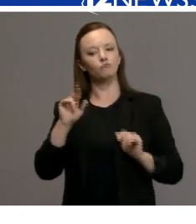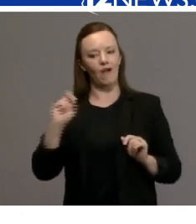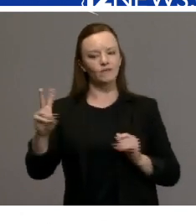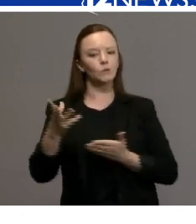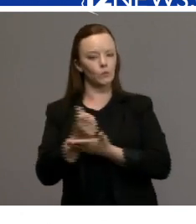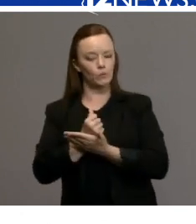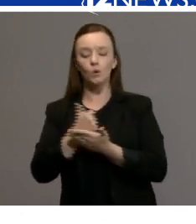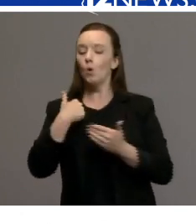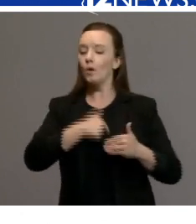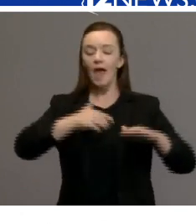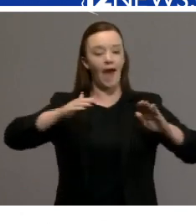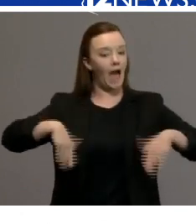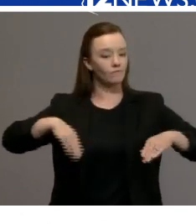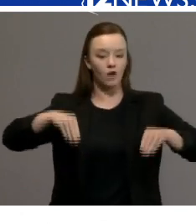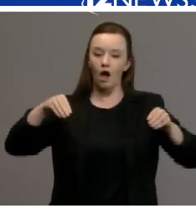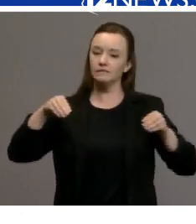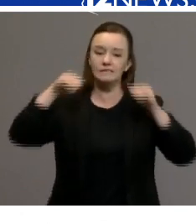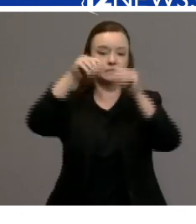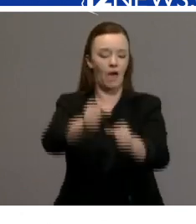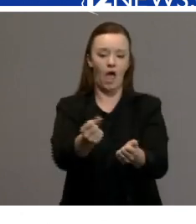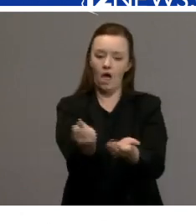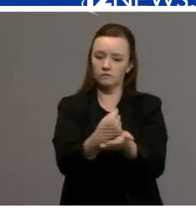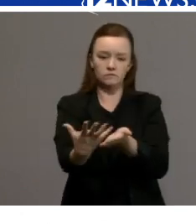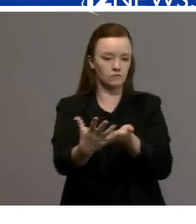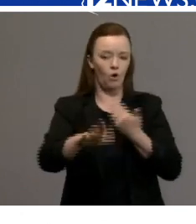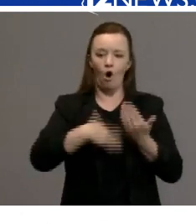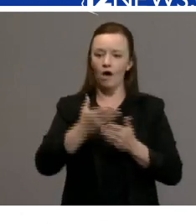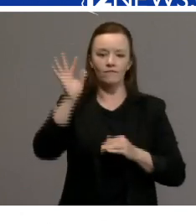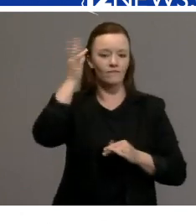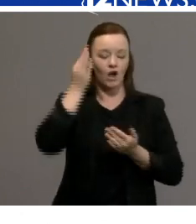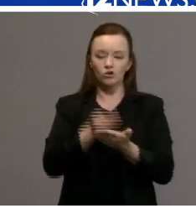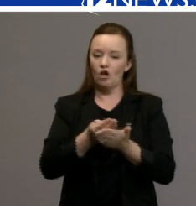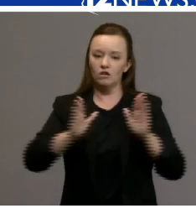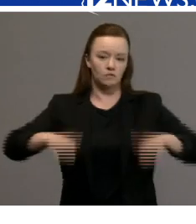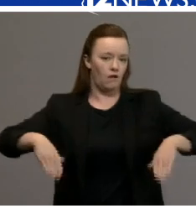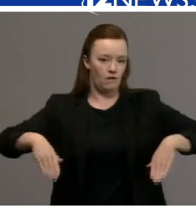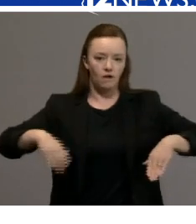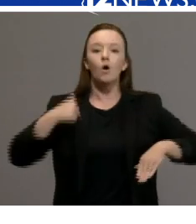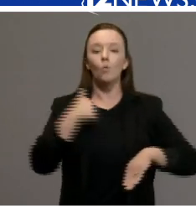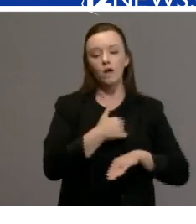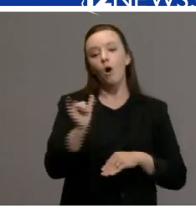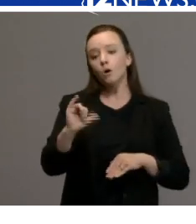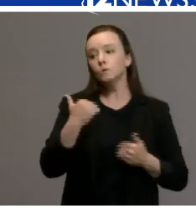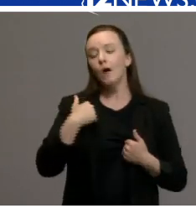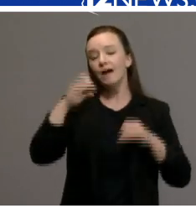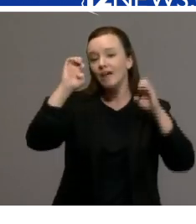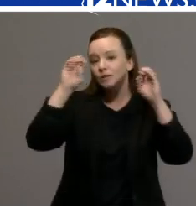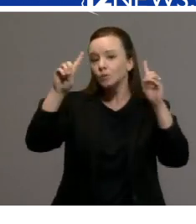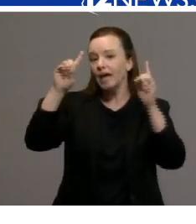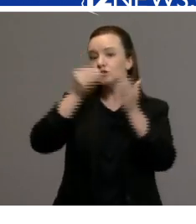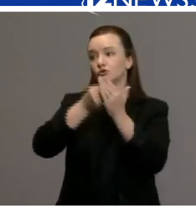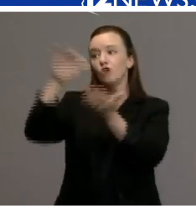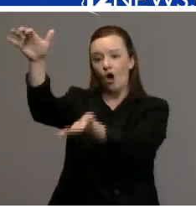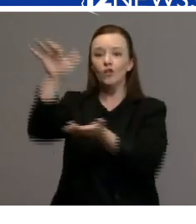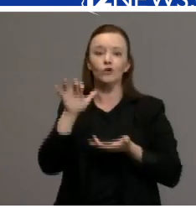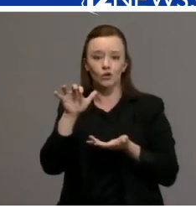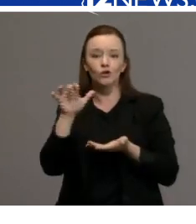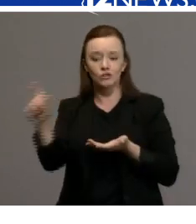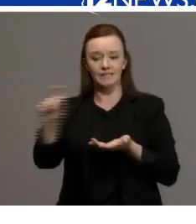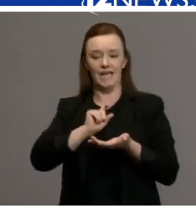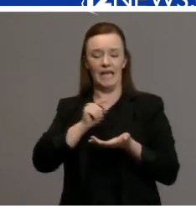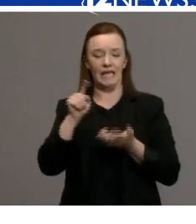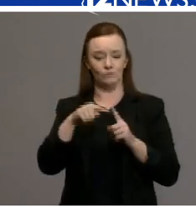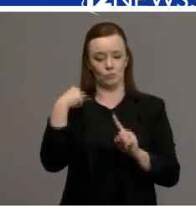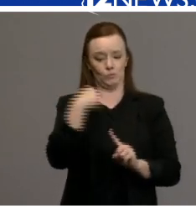at this time. We also have education dollars that came to the state that provide flexibility in addition to our